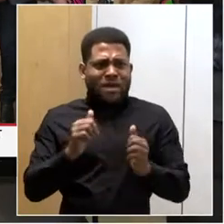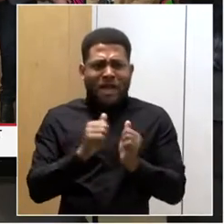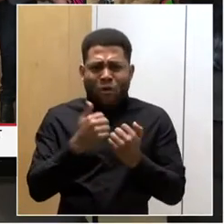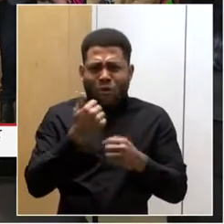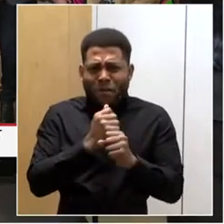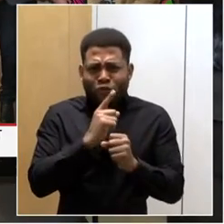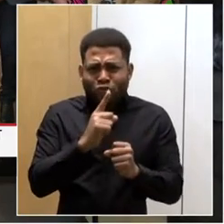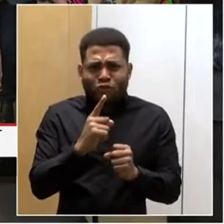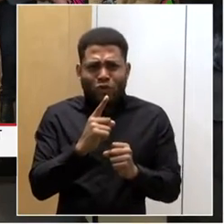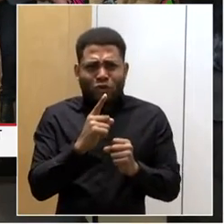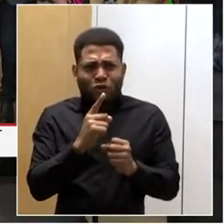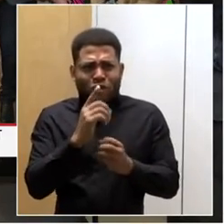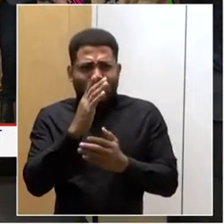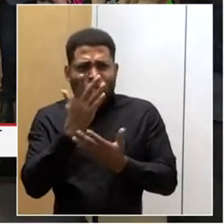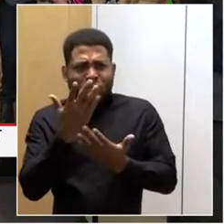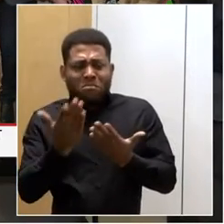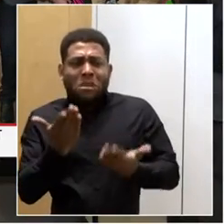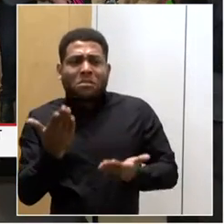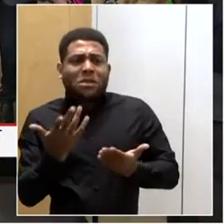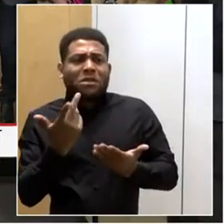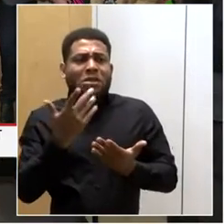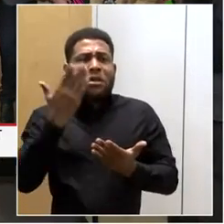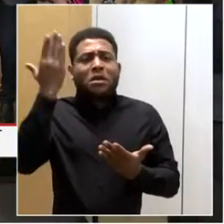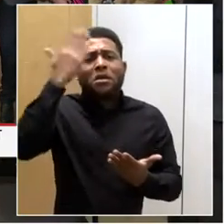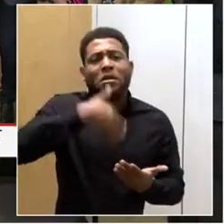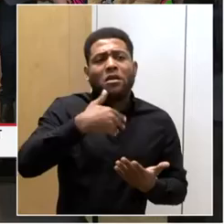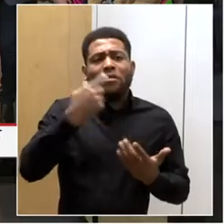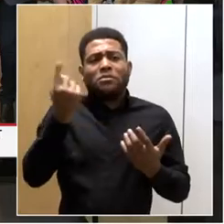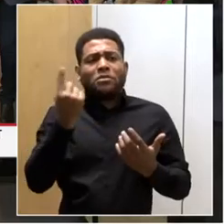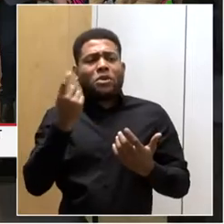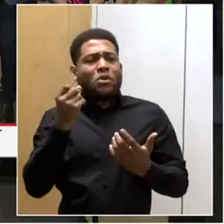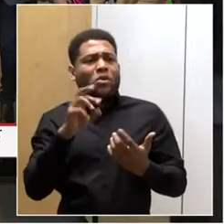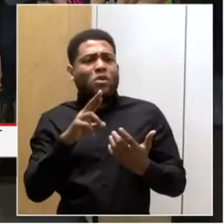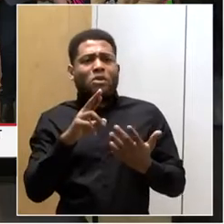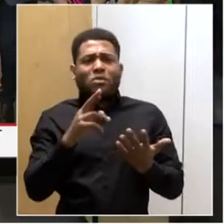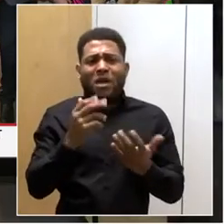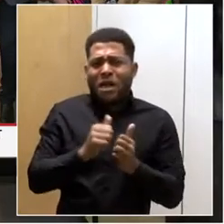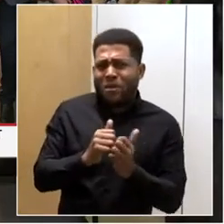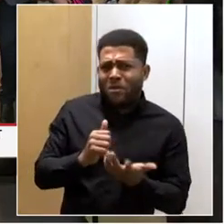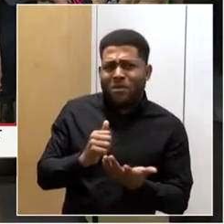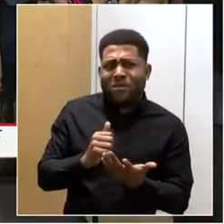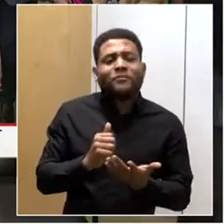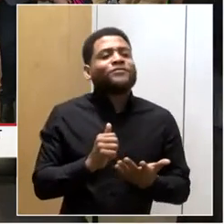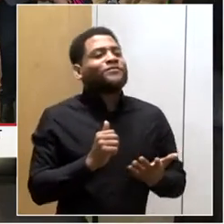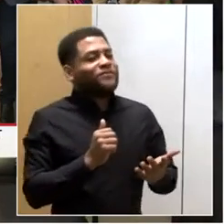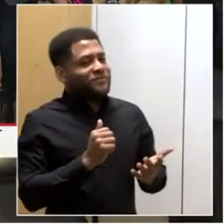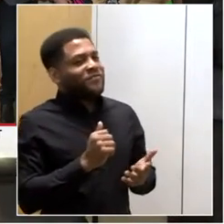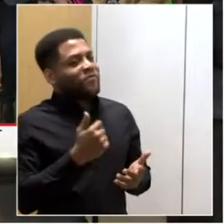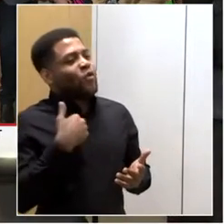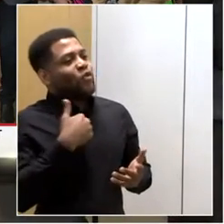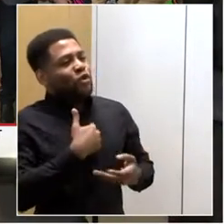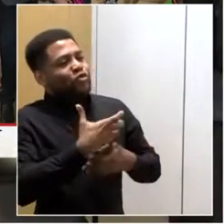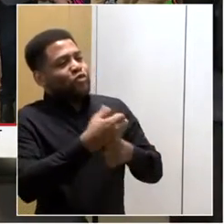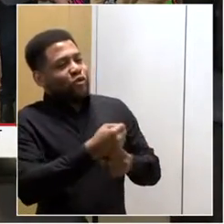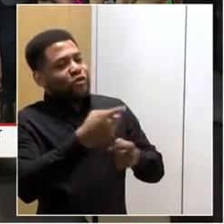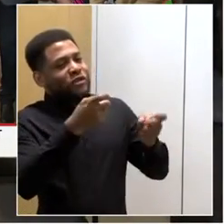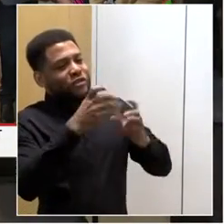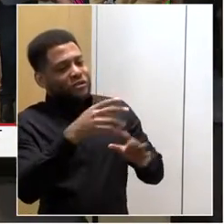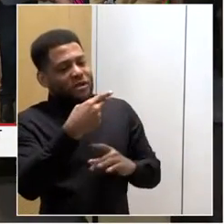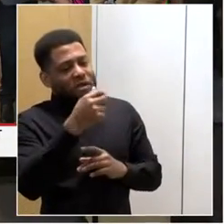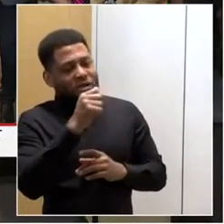some oversight or, Well, we trust that Director Hanlon and his team